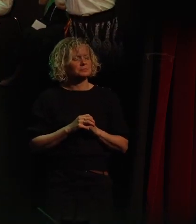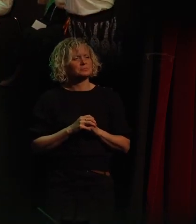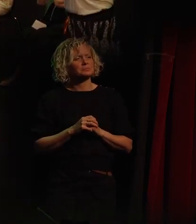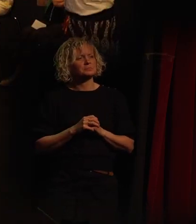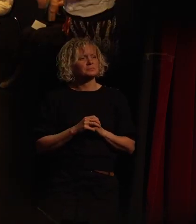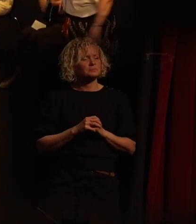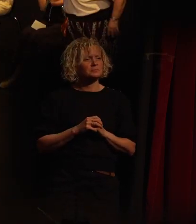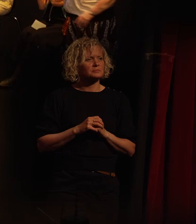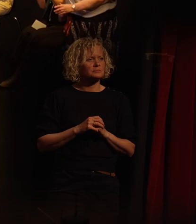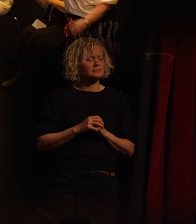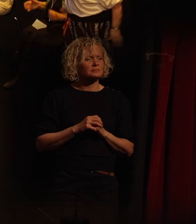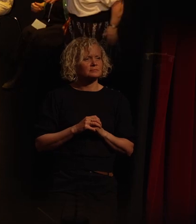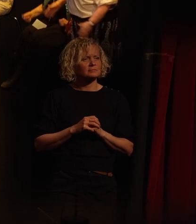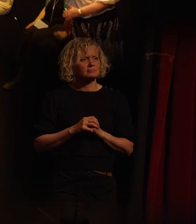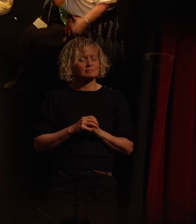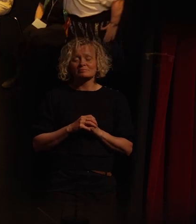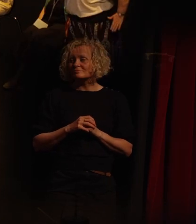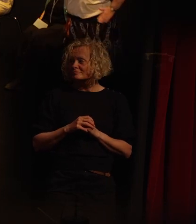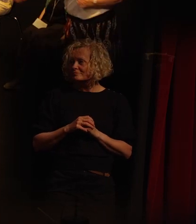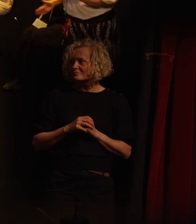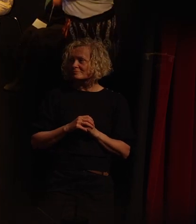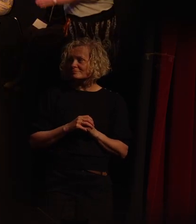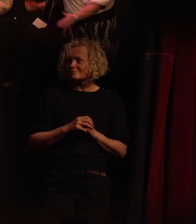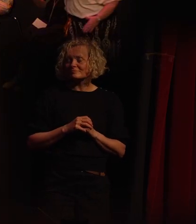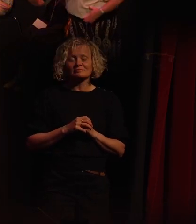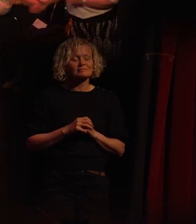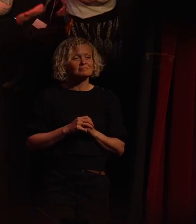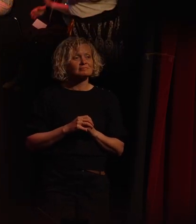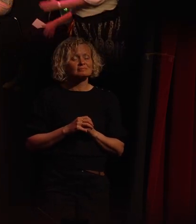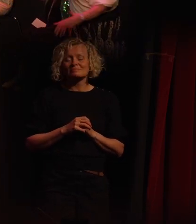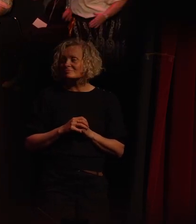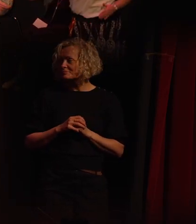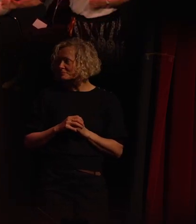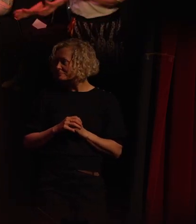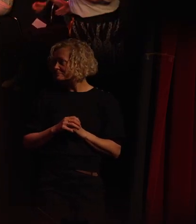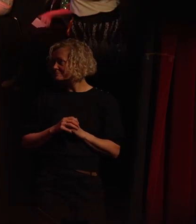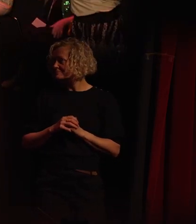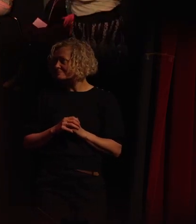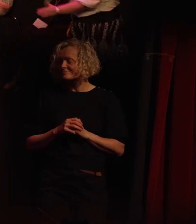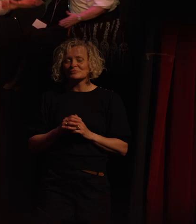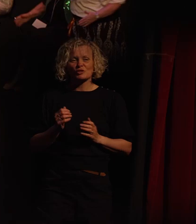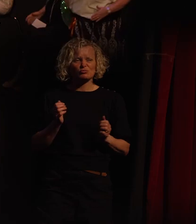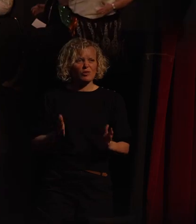Two, four, marvellous. Right, make a train.